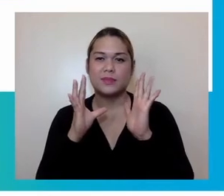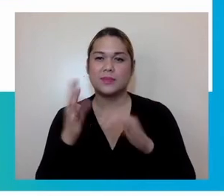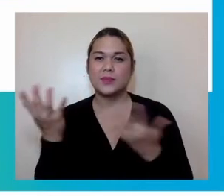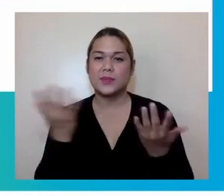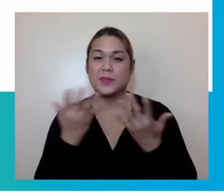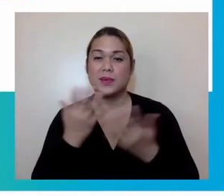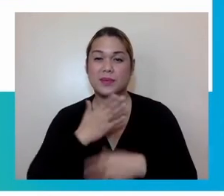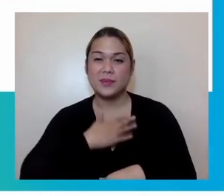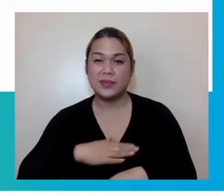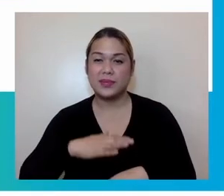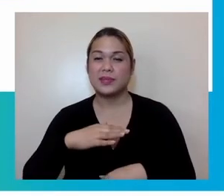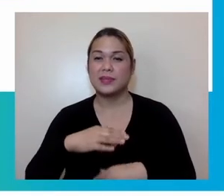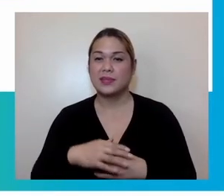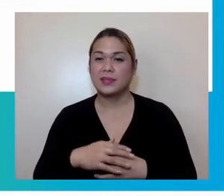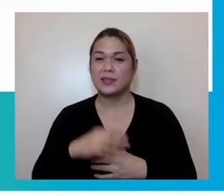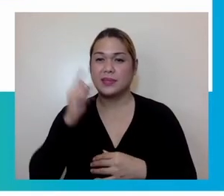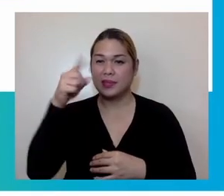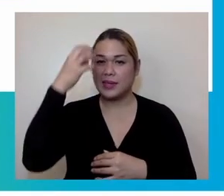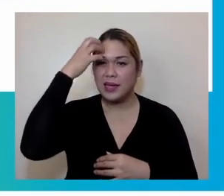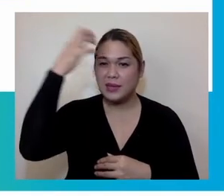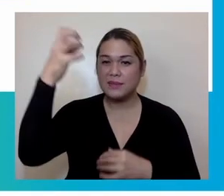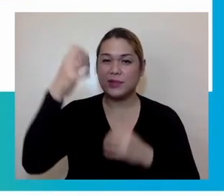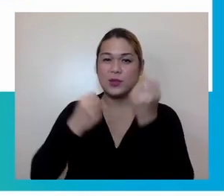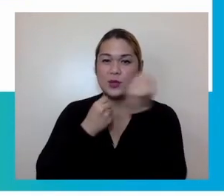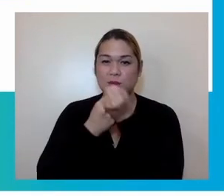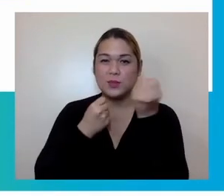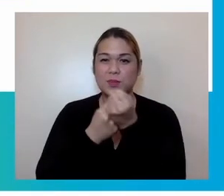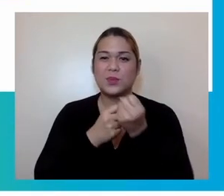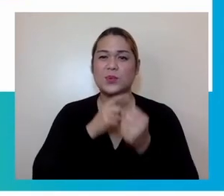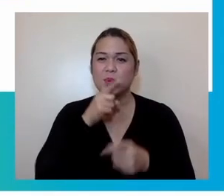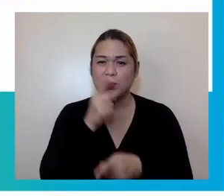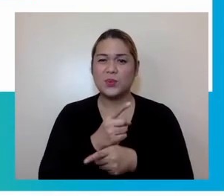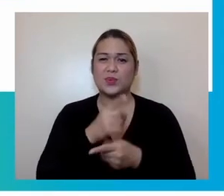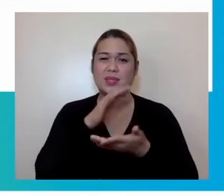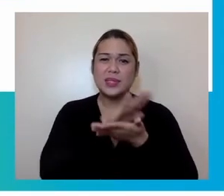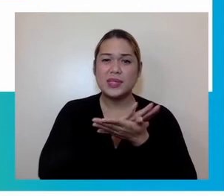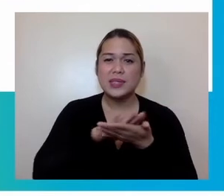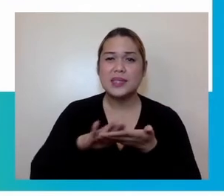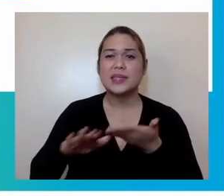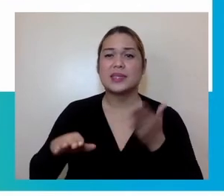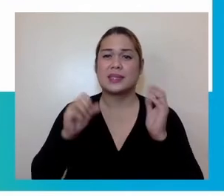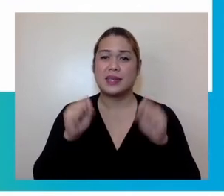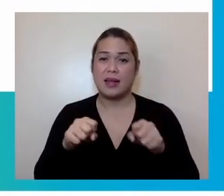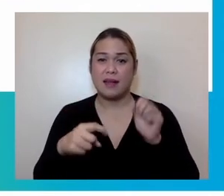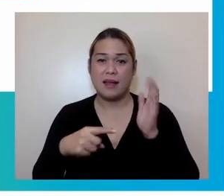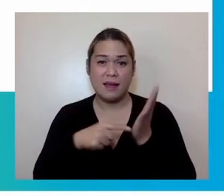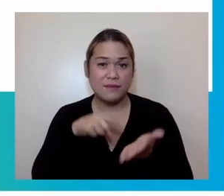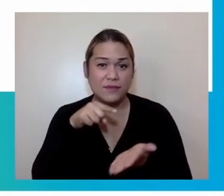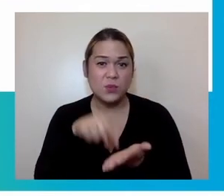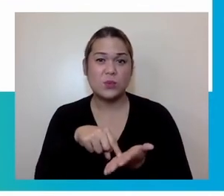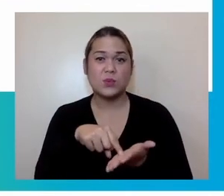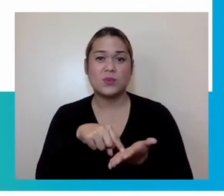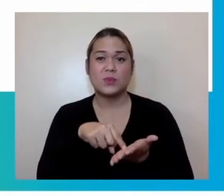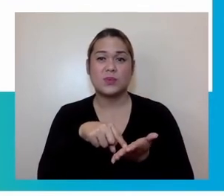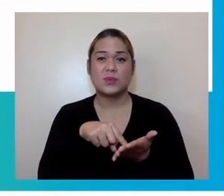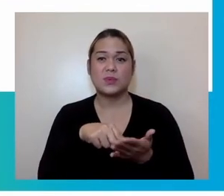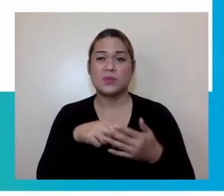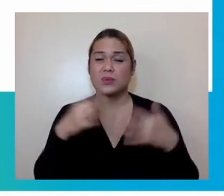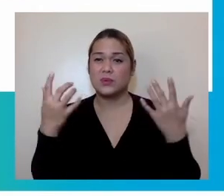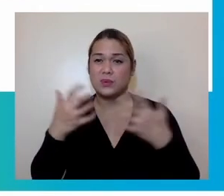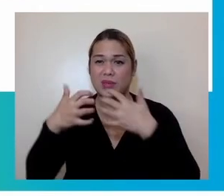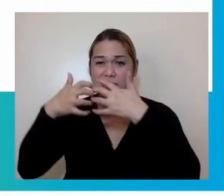affordable energy source in the ADB new energy policy. Otherwise, ADB strategy